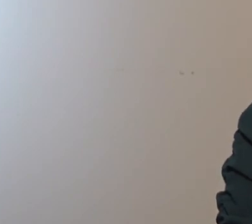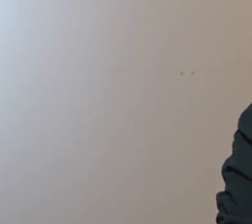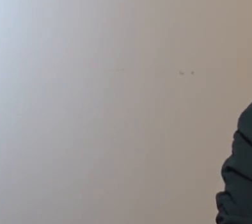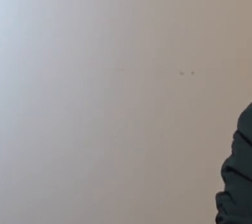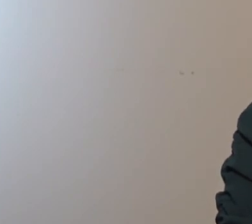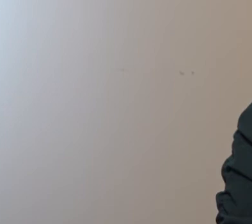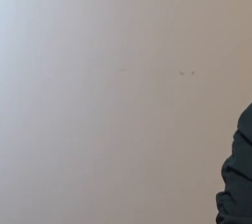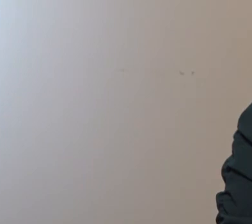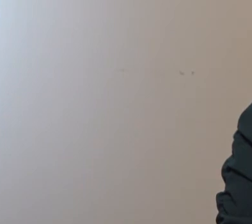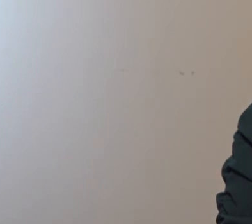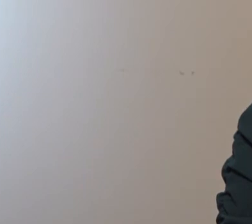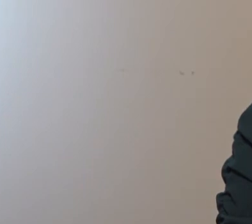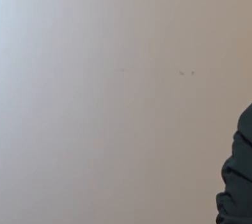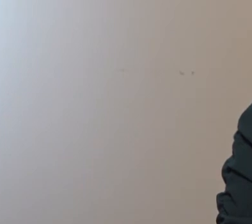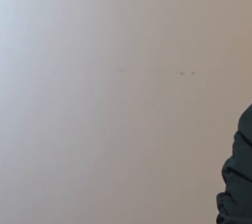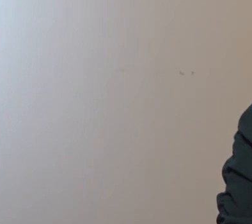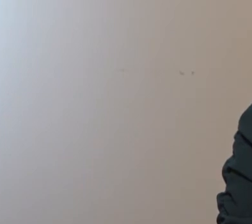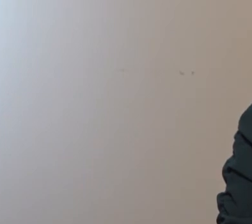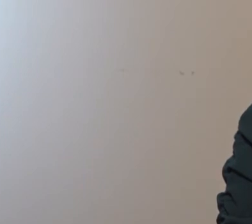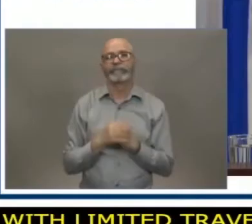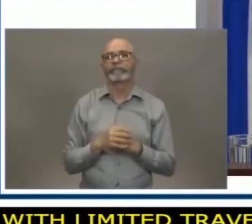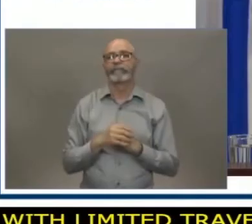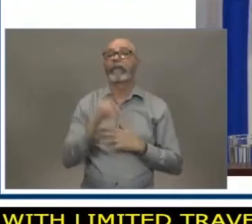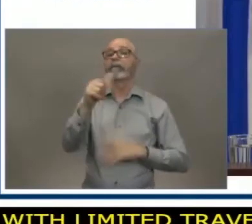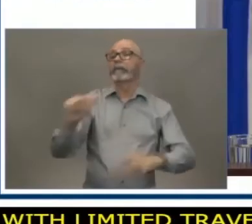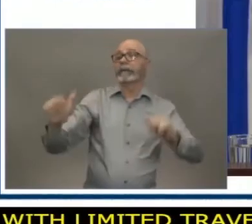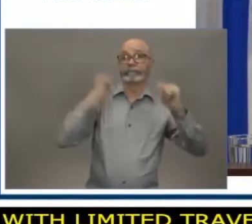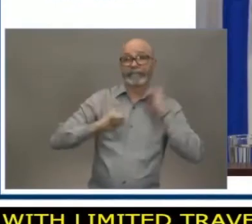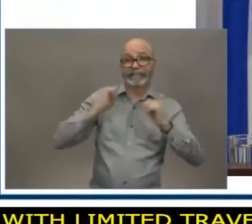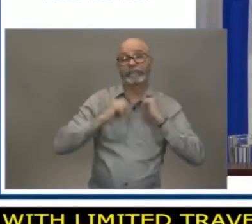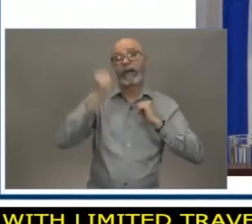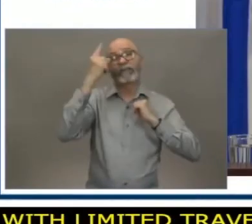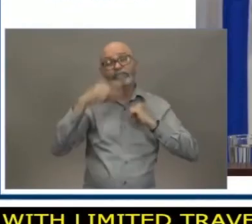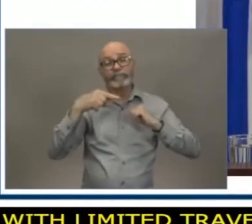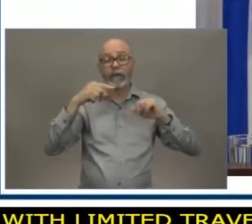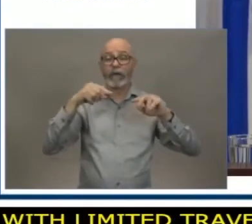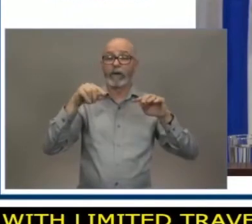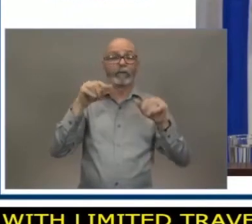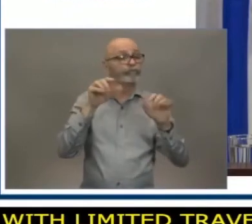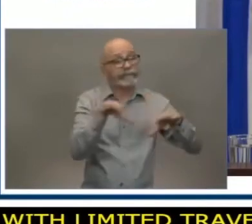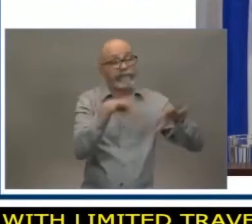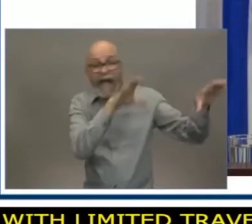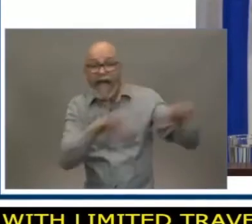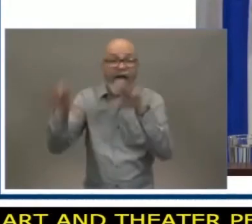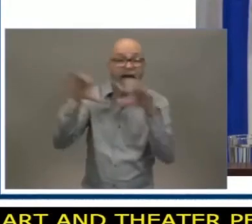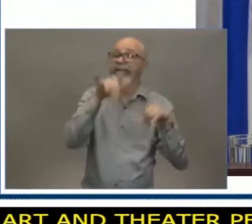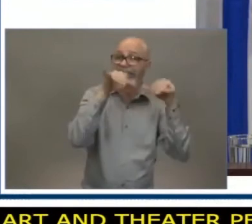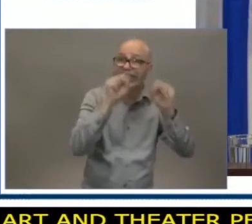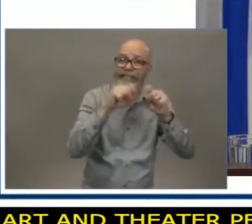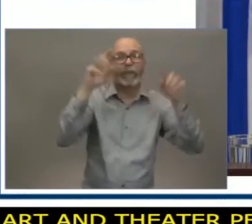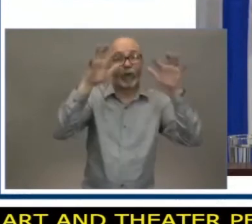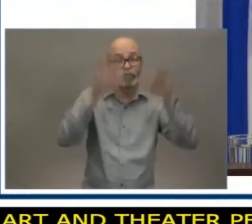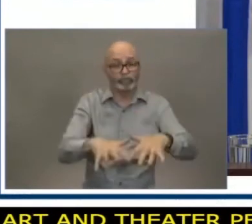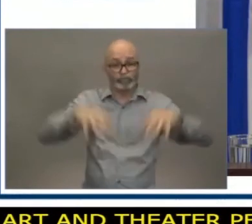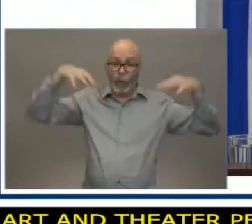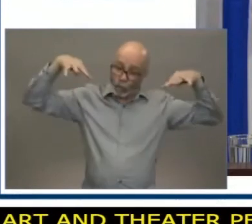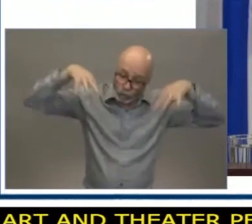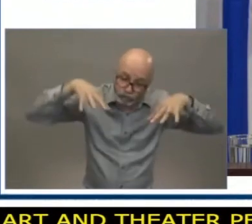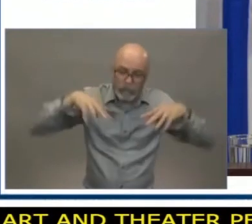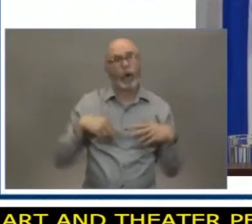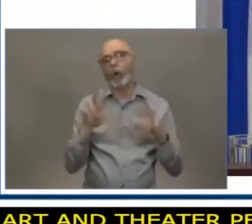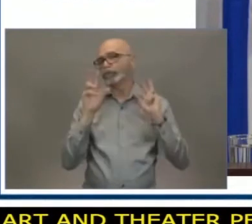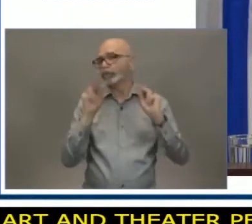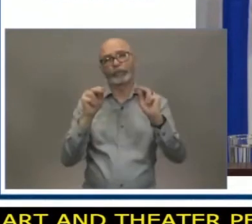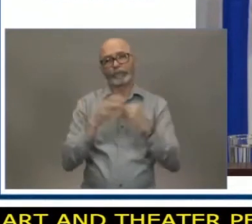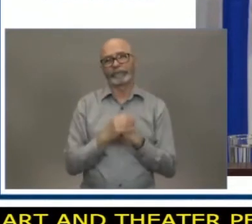also announcing the easing of a few more restrictions. We are also allowing residents from adult service centers and regional rehabilitation